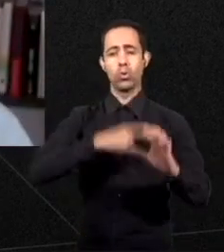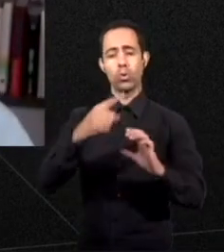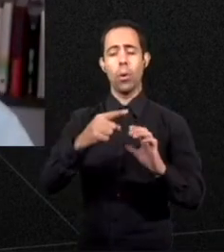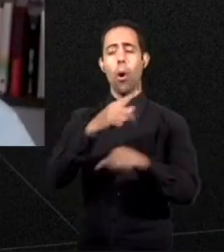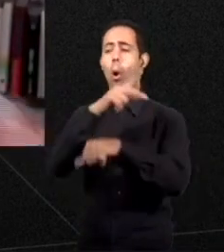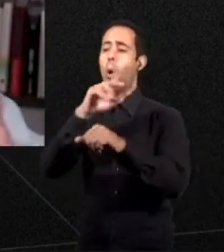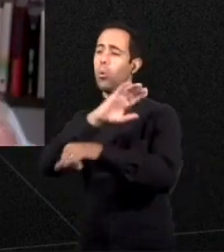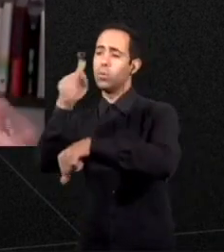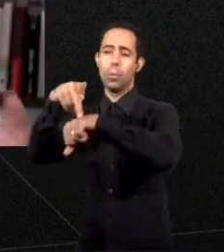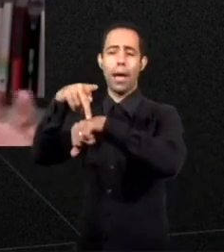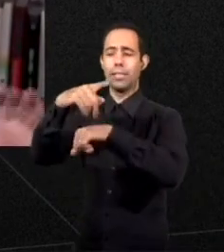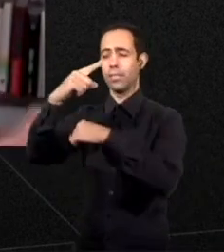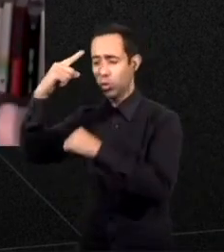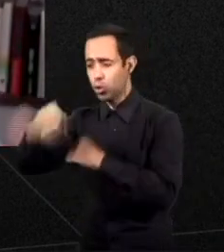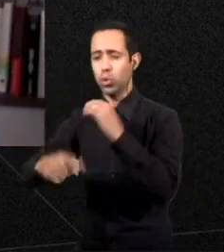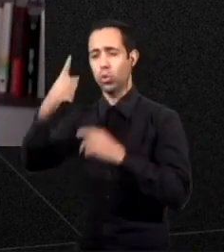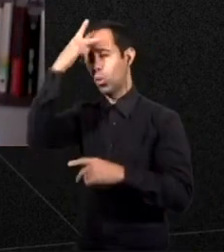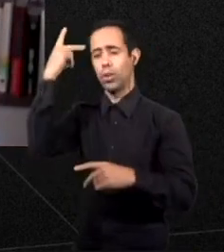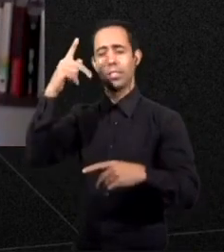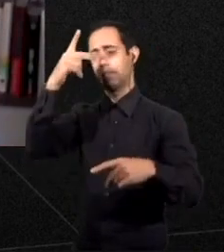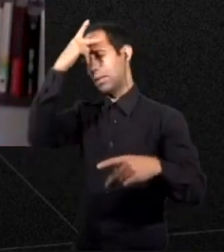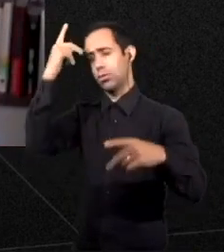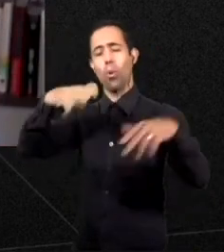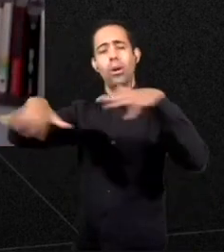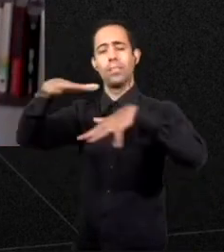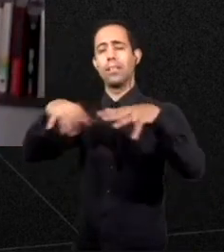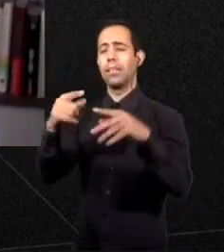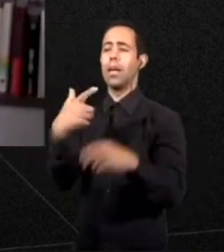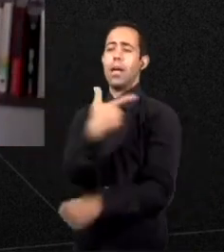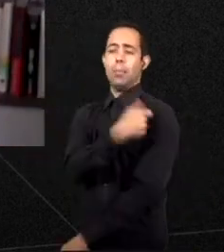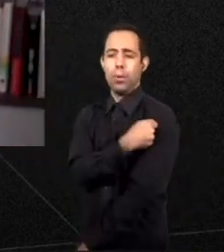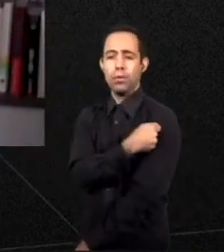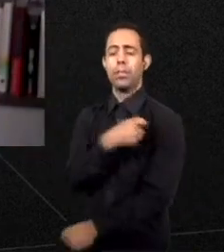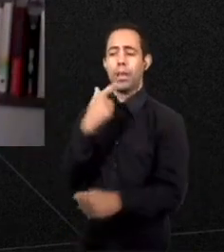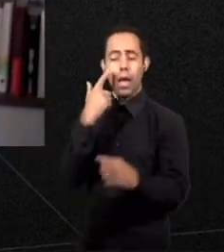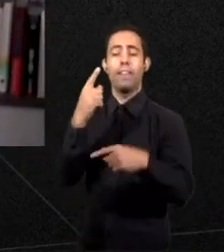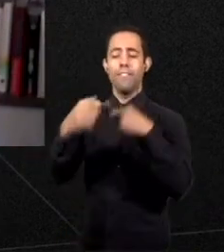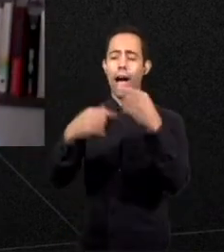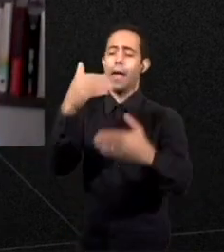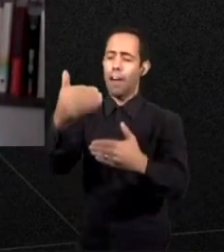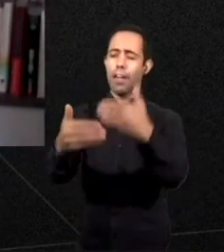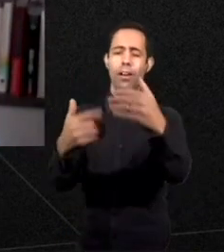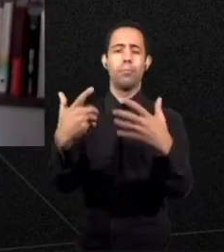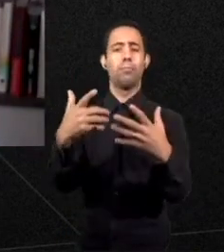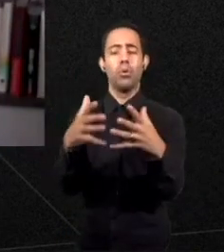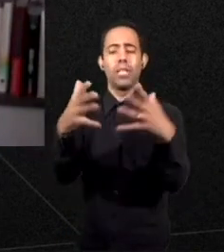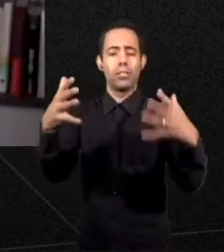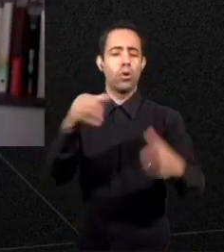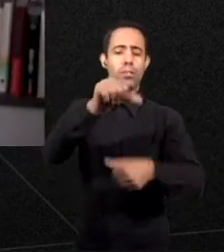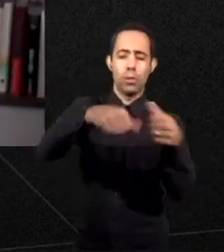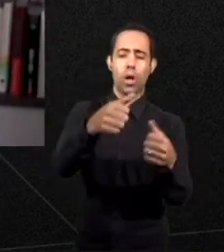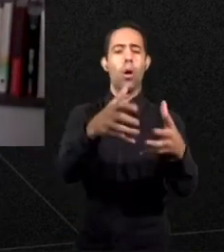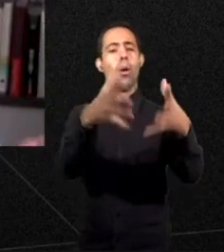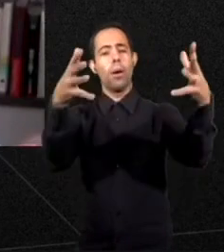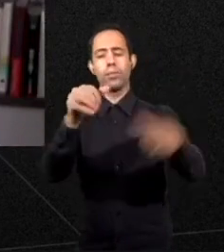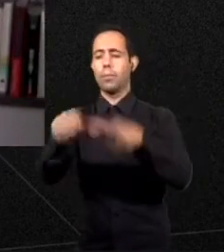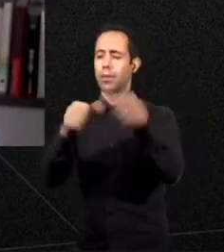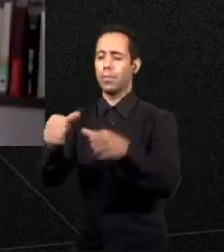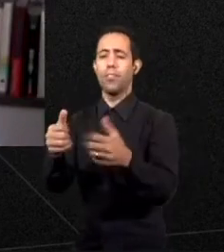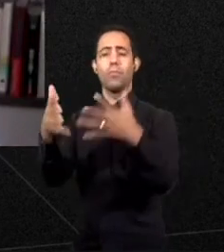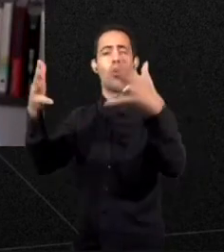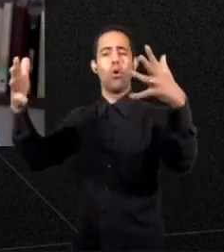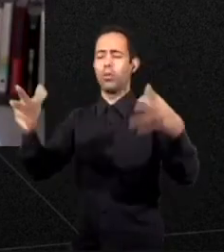spreading, it undergoes new mutations. There are more and more variations, and there is an